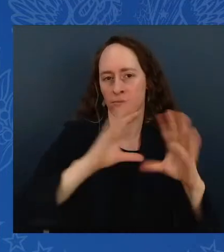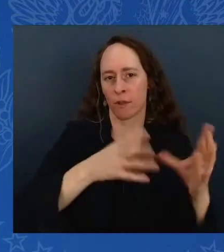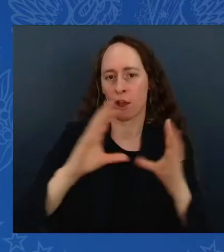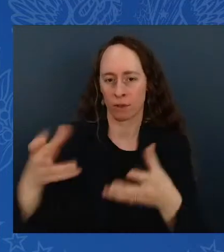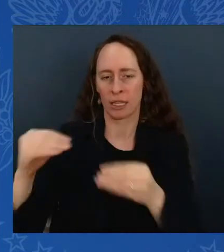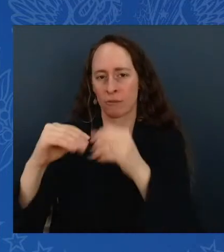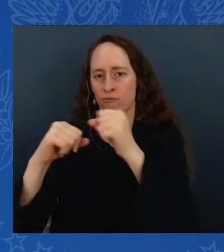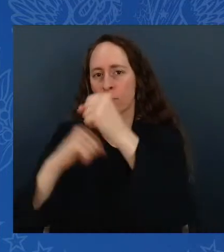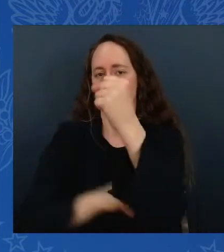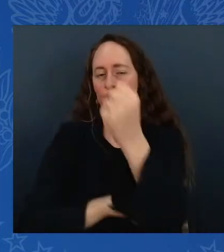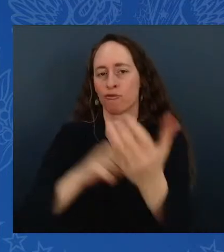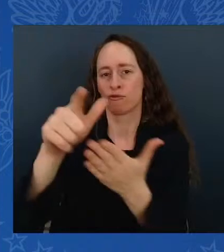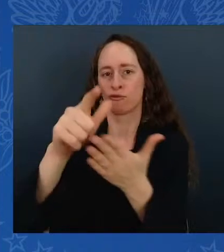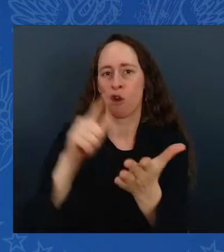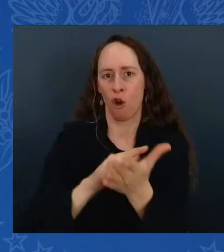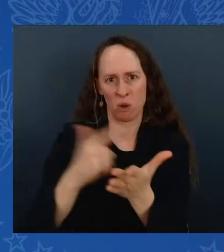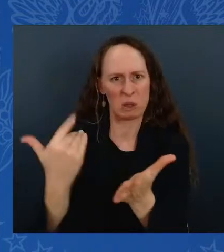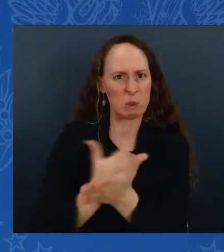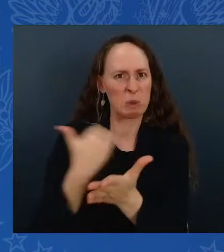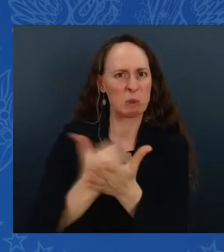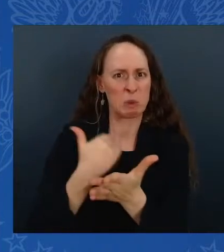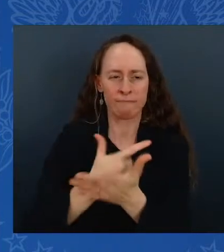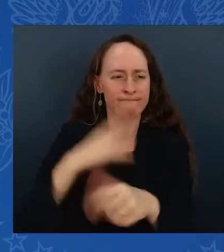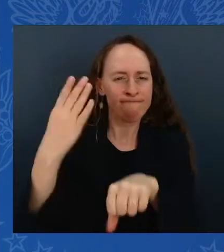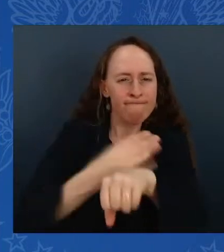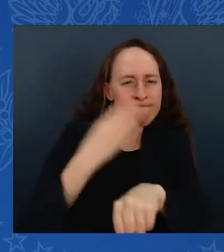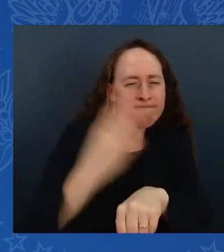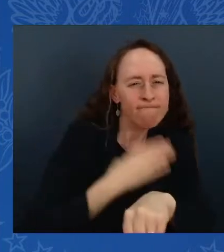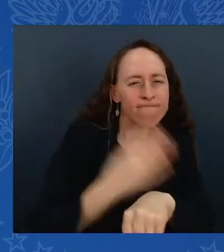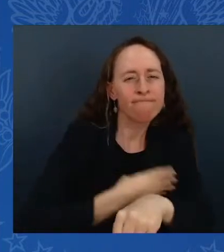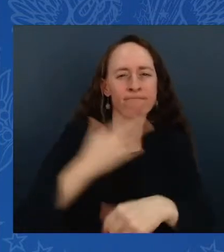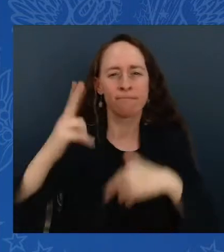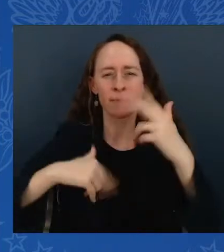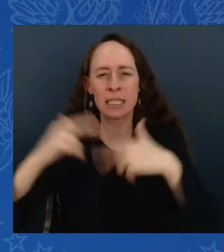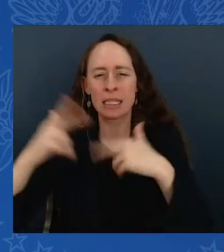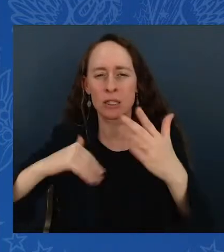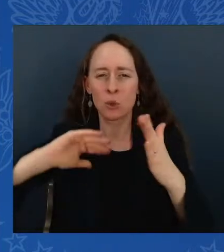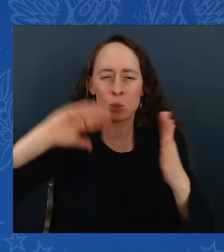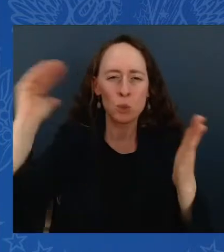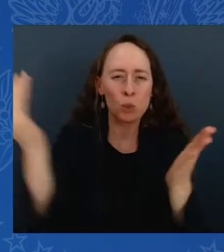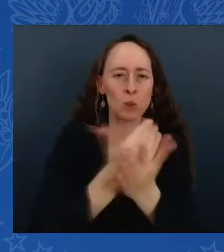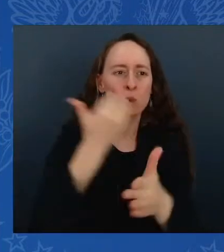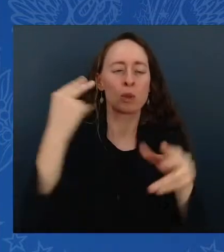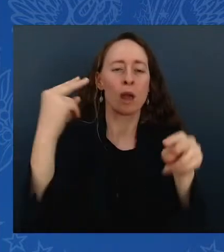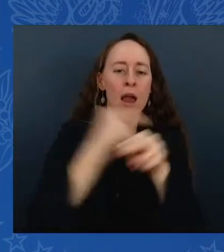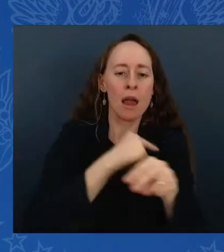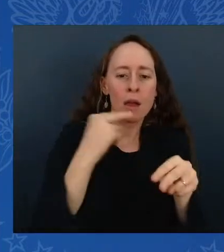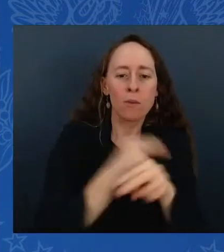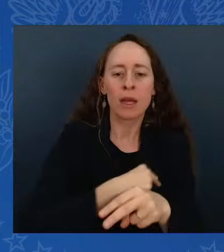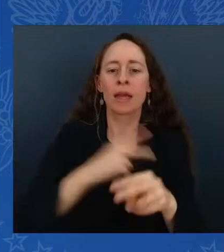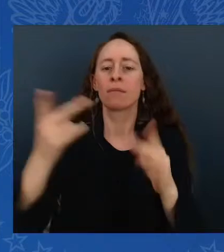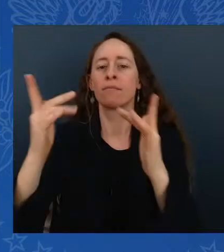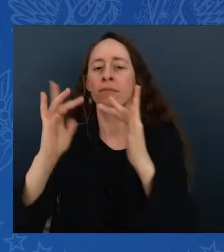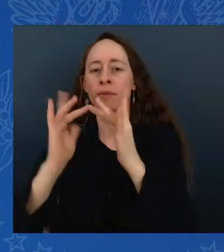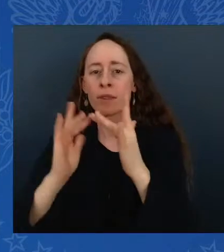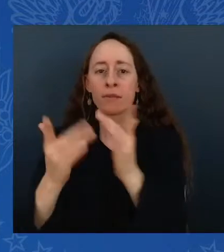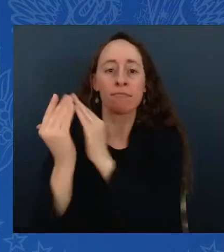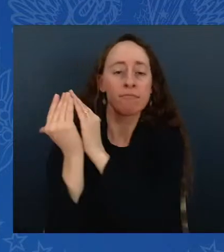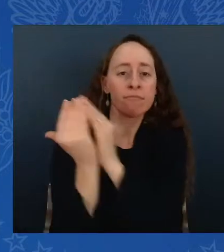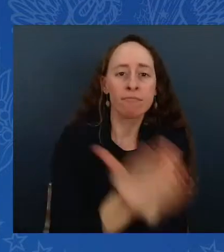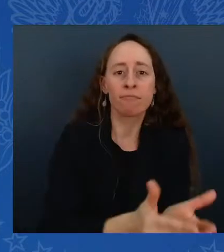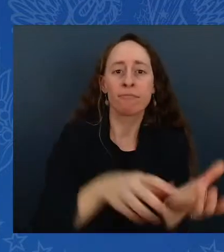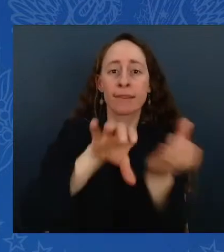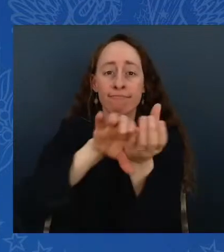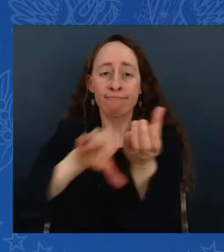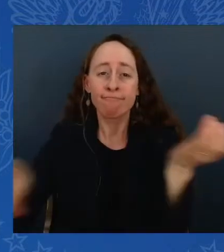ports, airports, trains, buses, removing every lead pipe from schools and homes so every child could drink clean water, providing